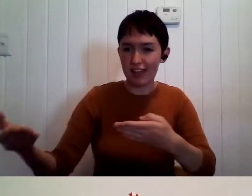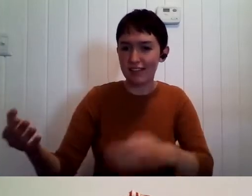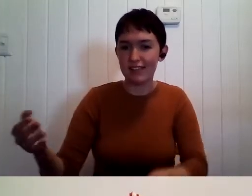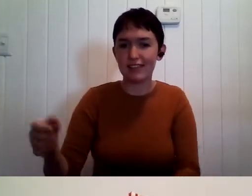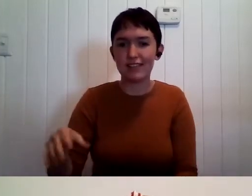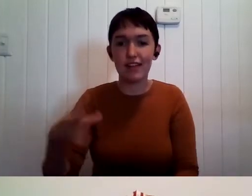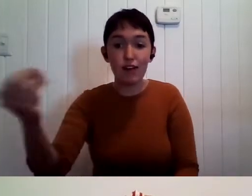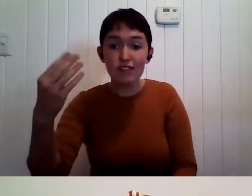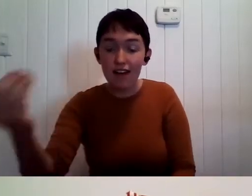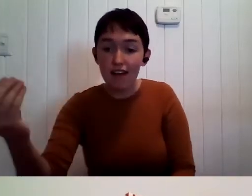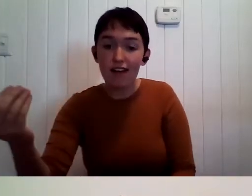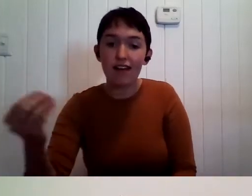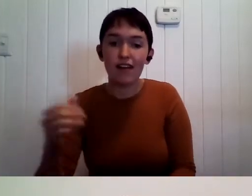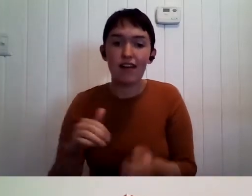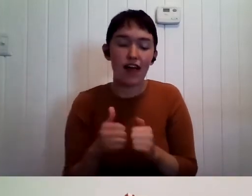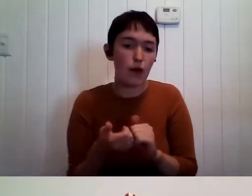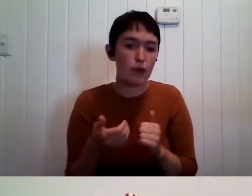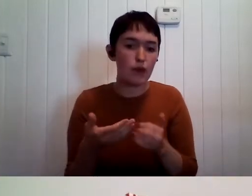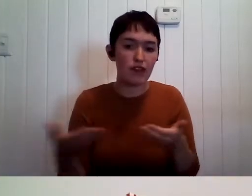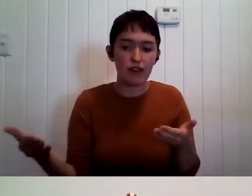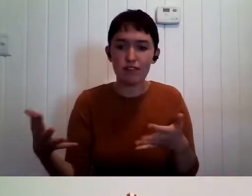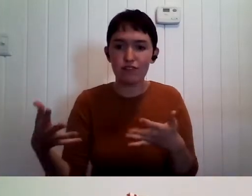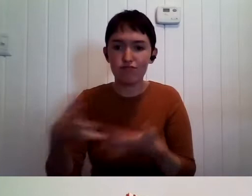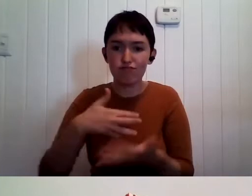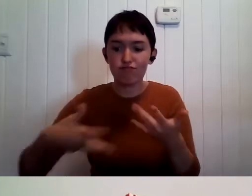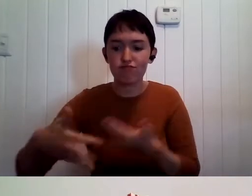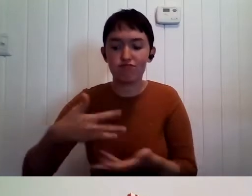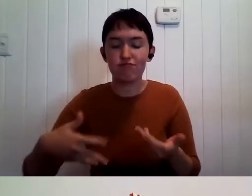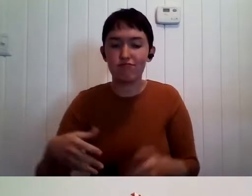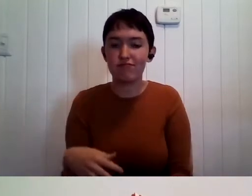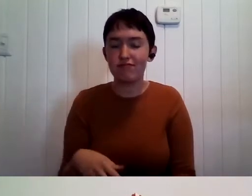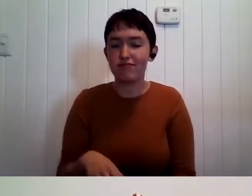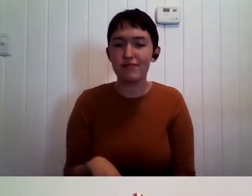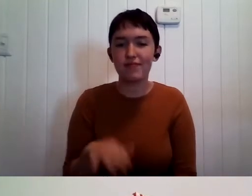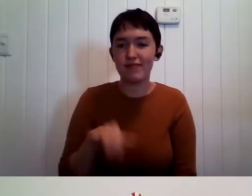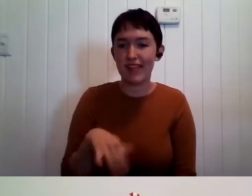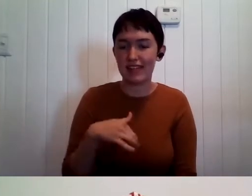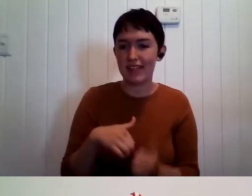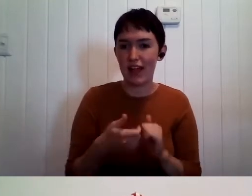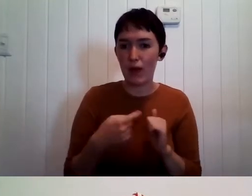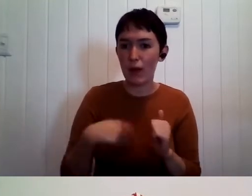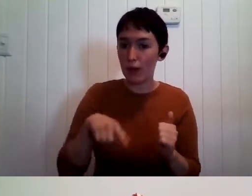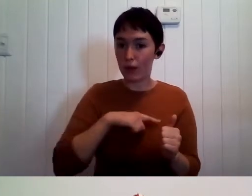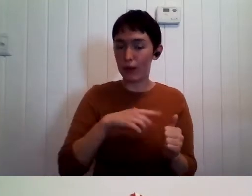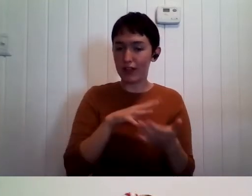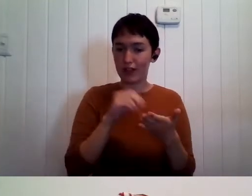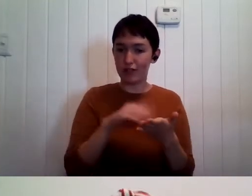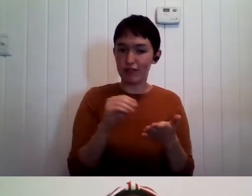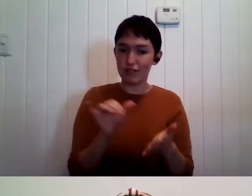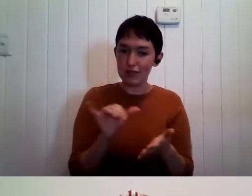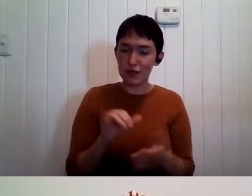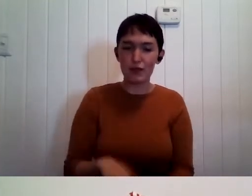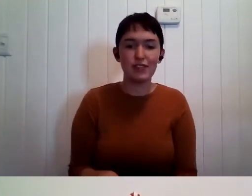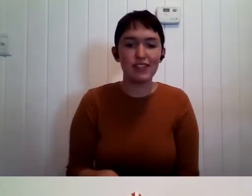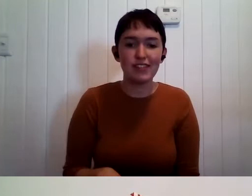how things interact with each other, that's just kind of the basis of what we do and how we learn. It's just on a more smaller and